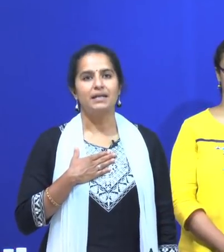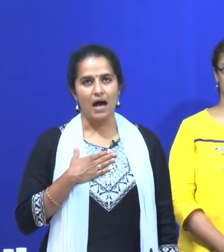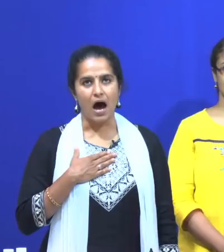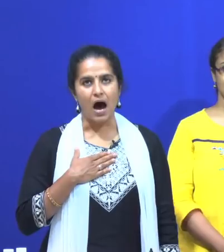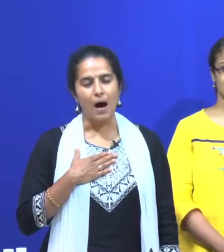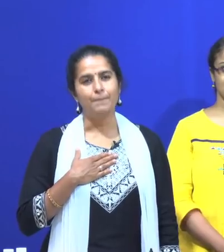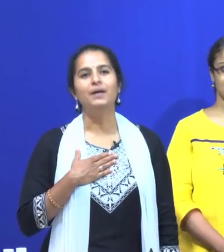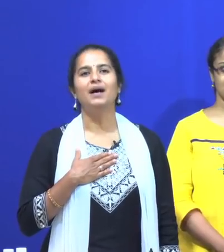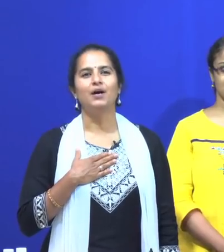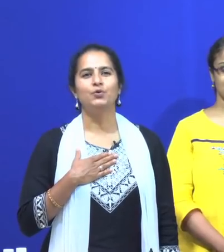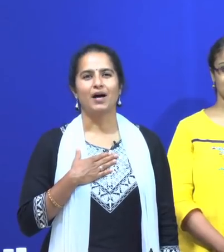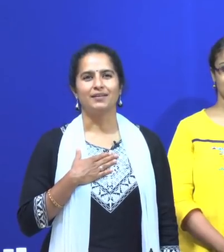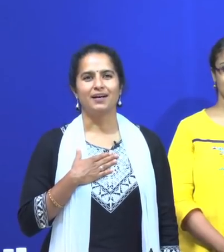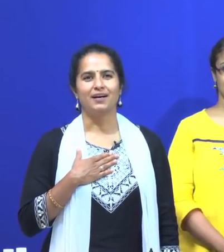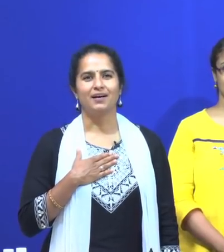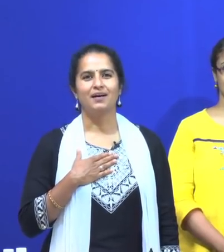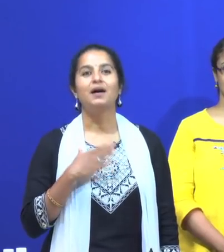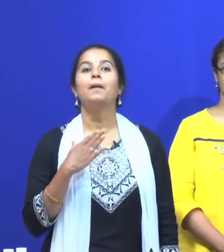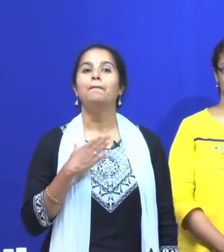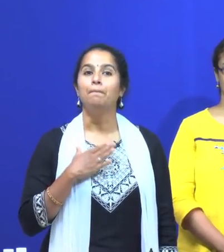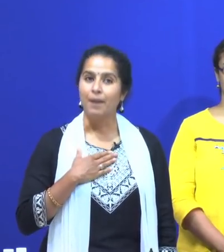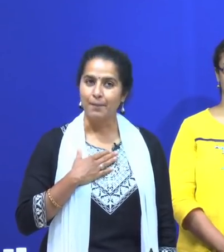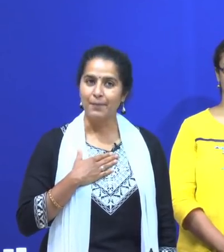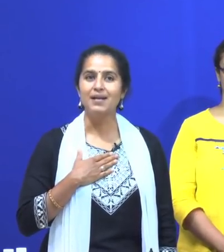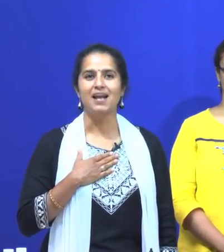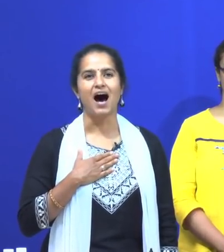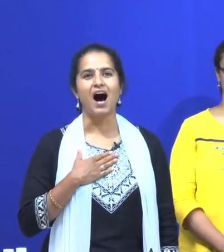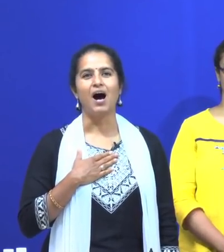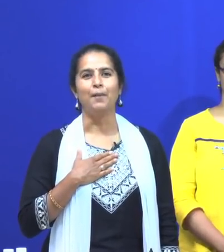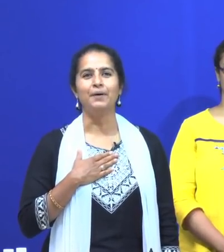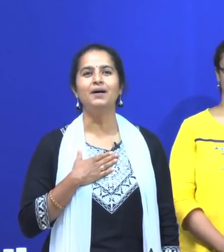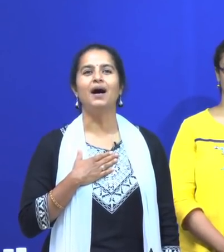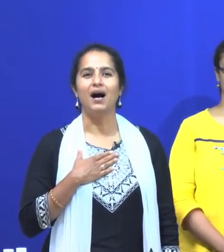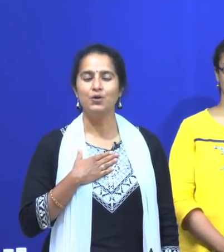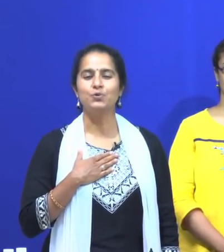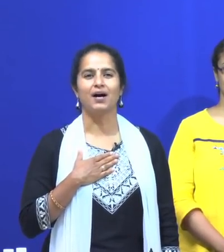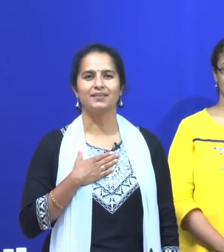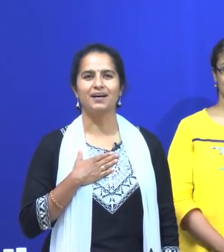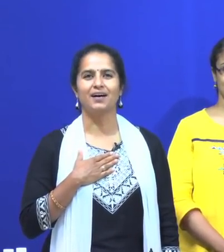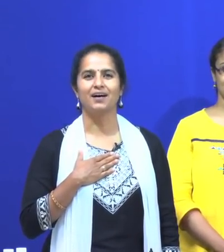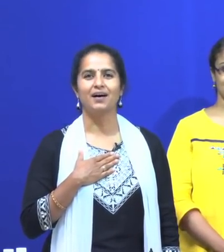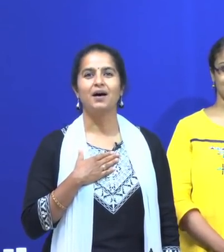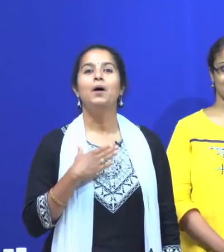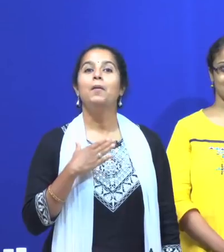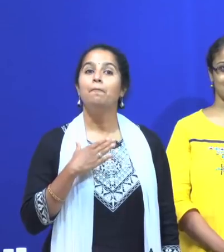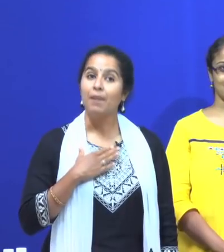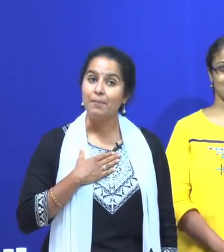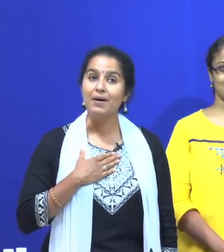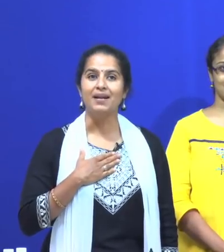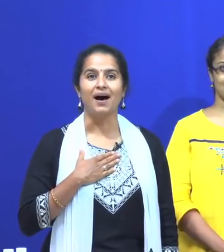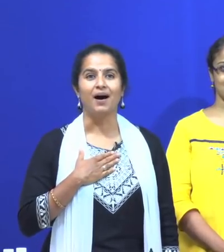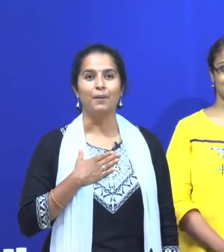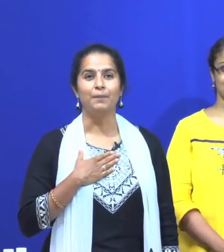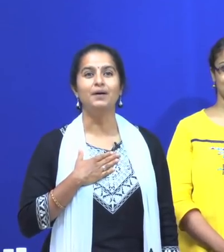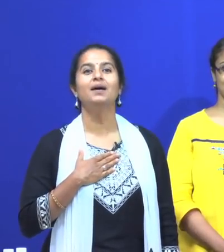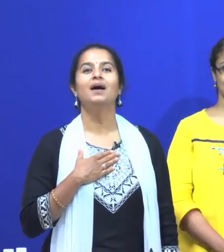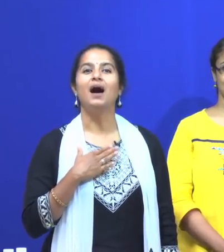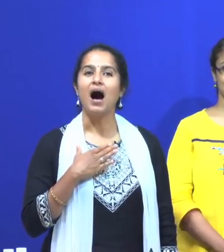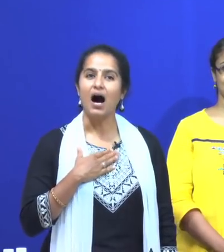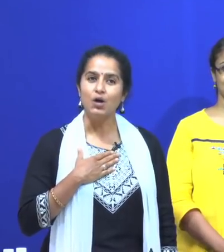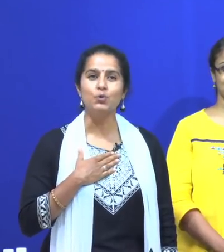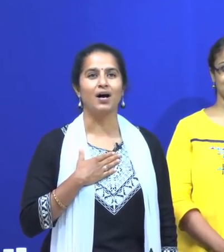Mama nama Anuradha. Mama nama Anuradha. Mama